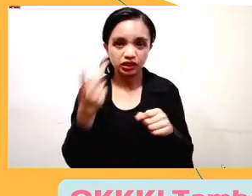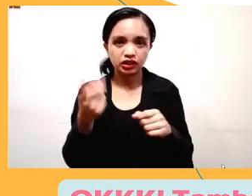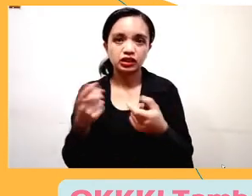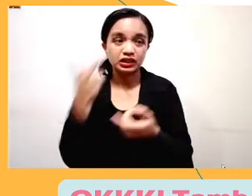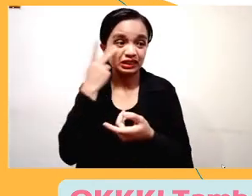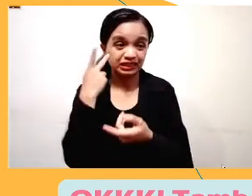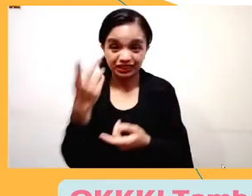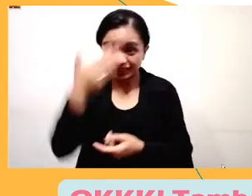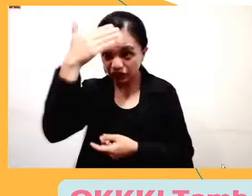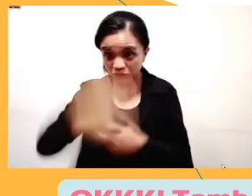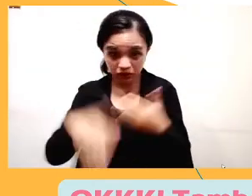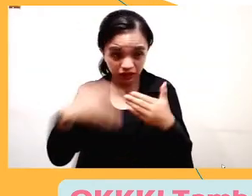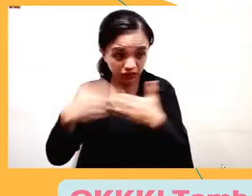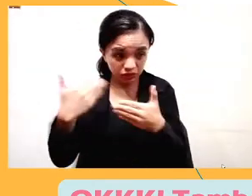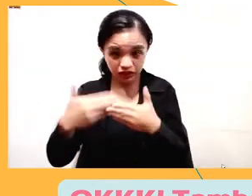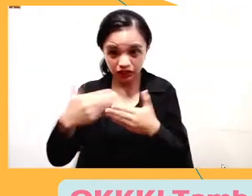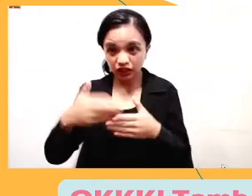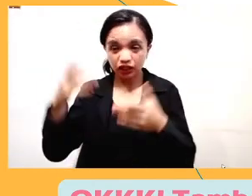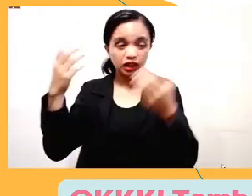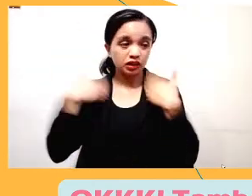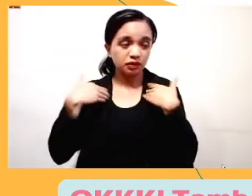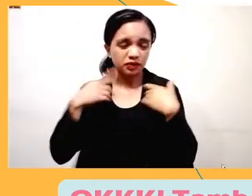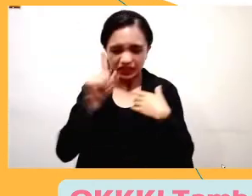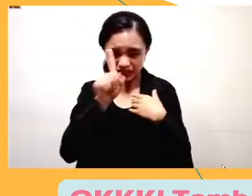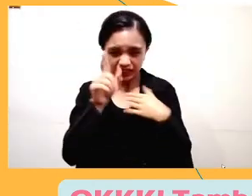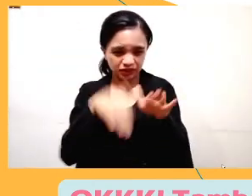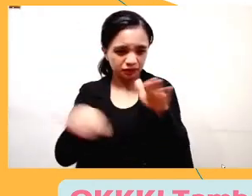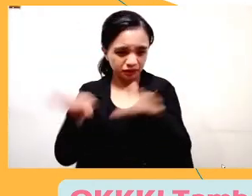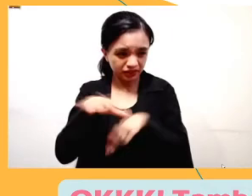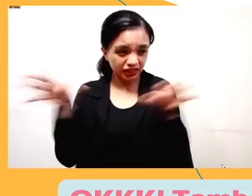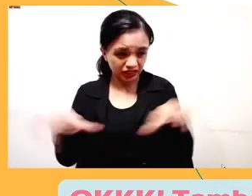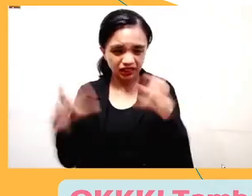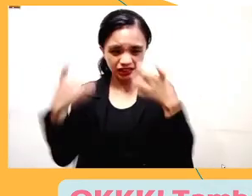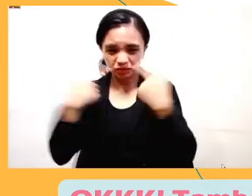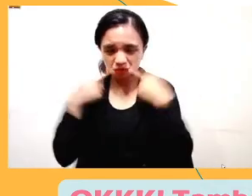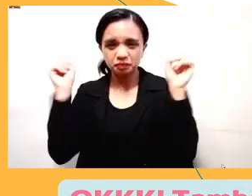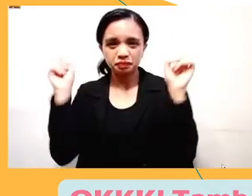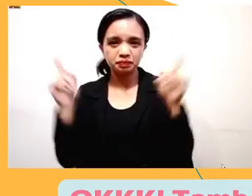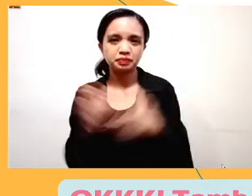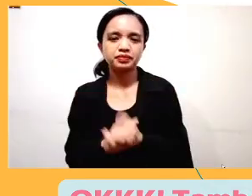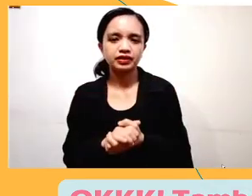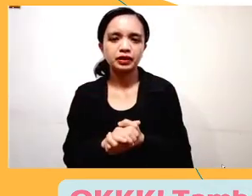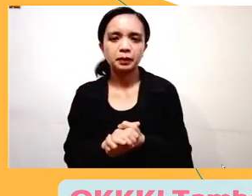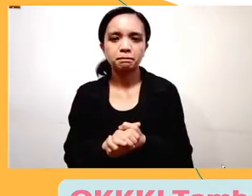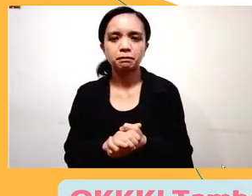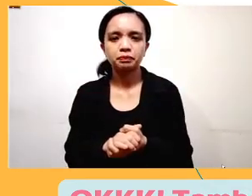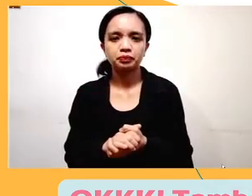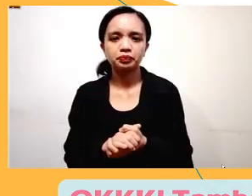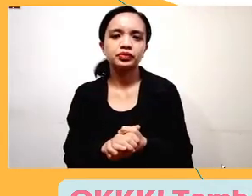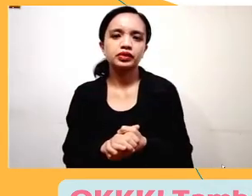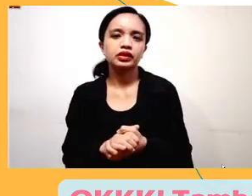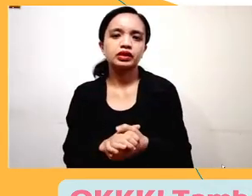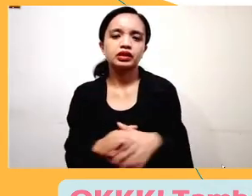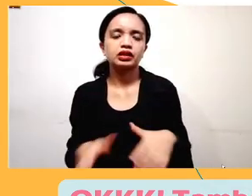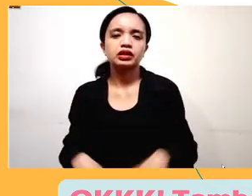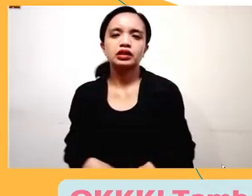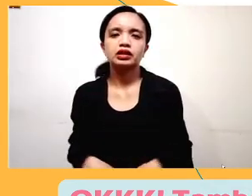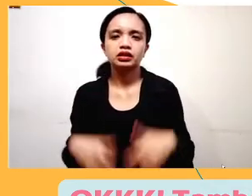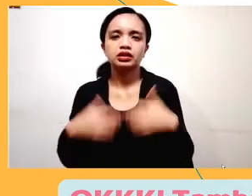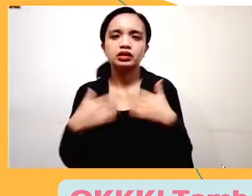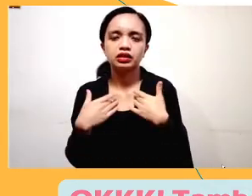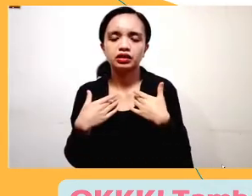siya. Isang hakbang na lang, kilos pa, andyan na, mag-a-unfold na. Because life, the will of